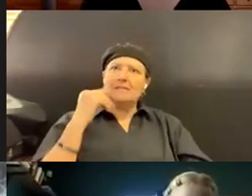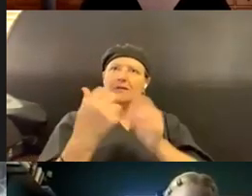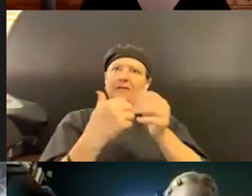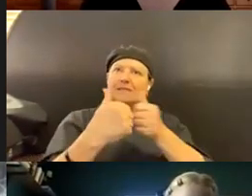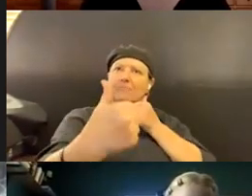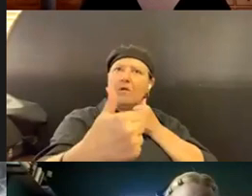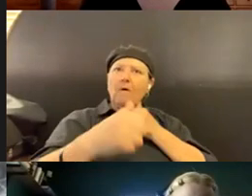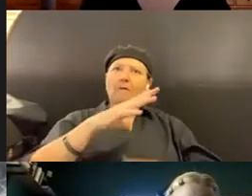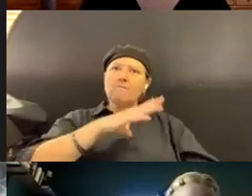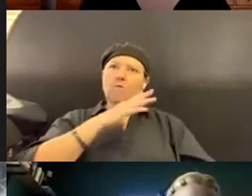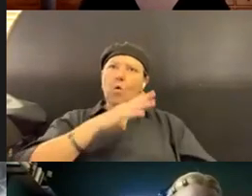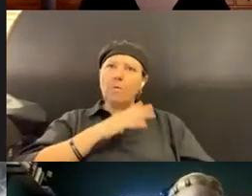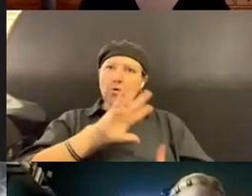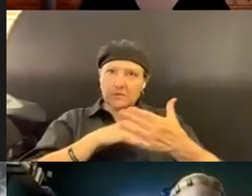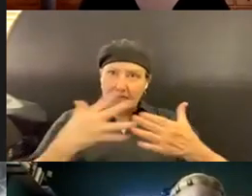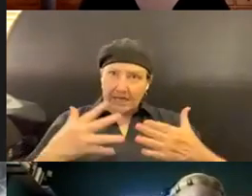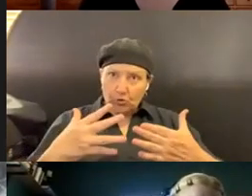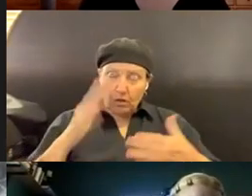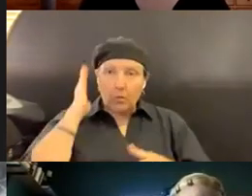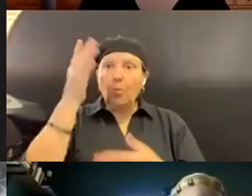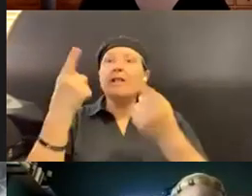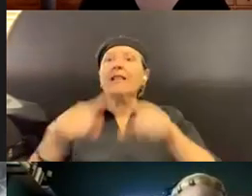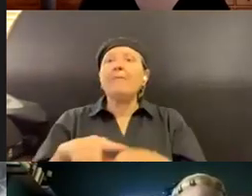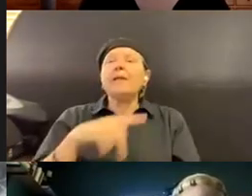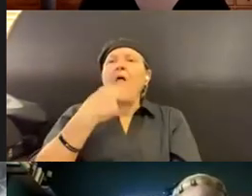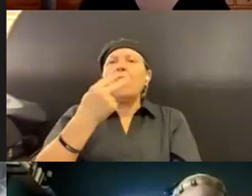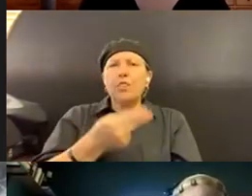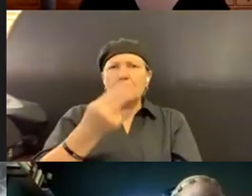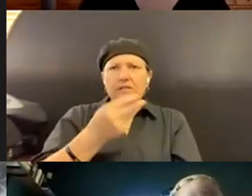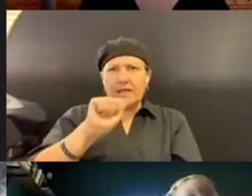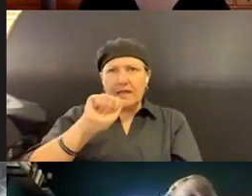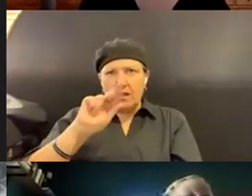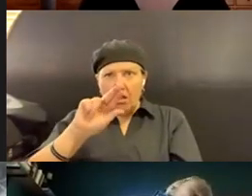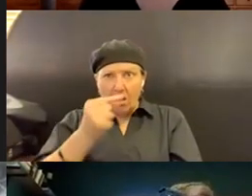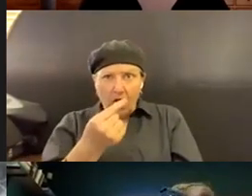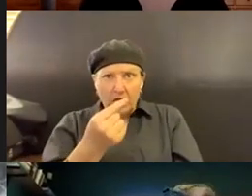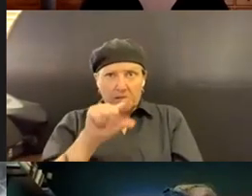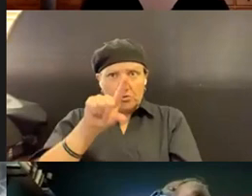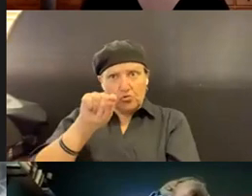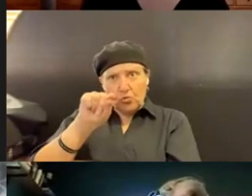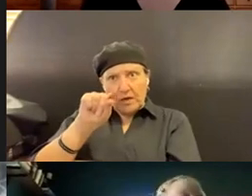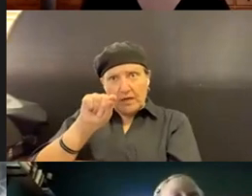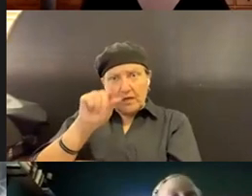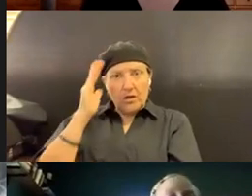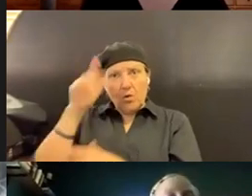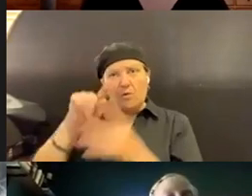schedule, that will take place on Thursday, August 20th, and it'll start at 9 o'clock.